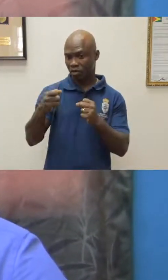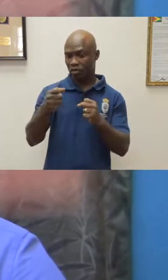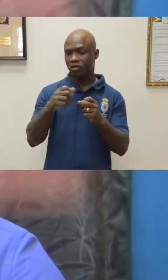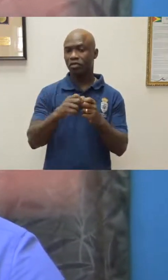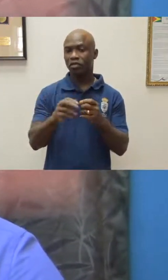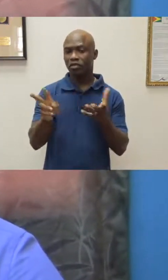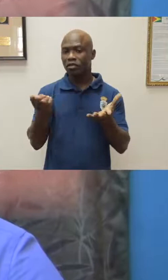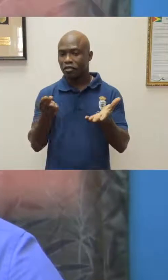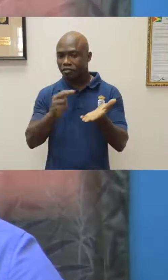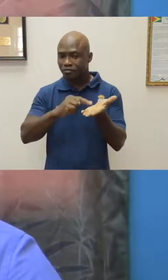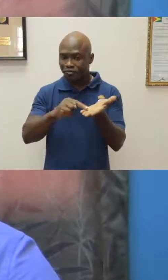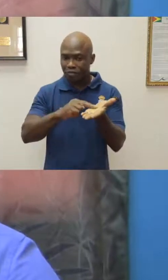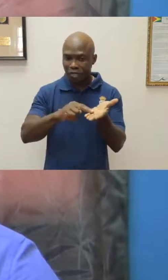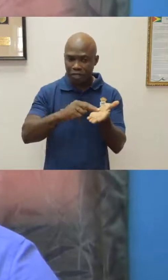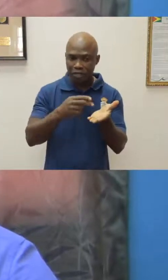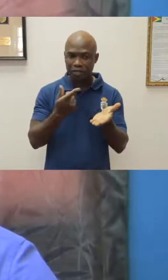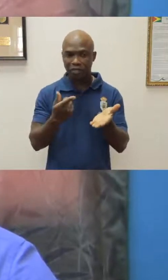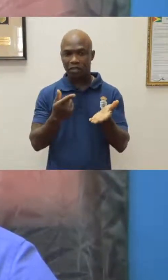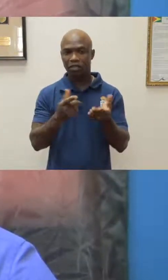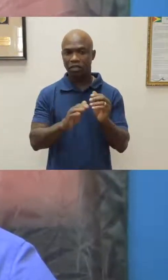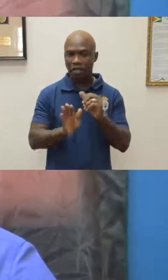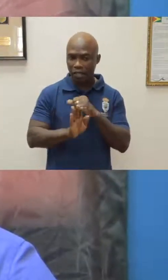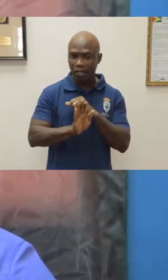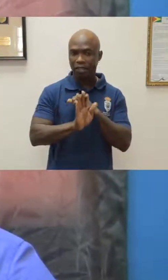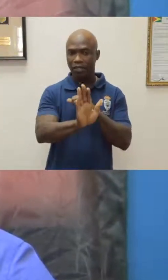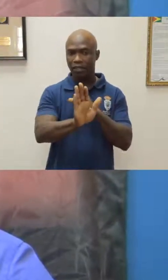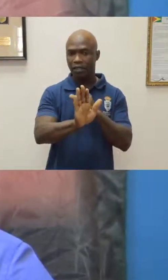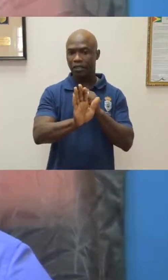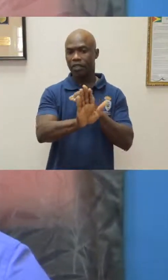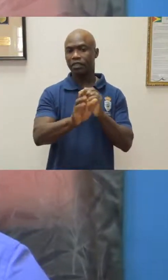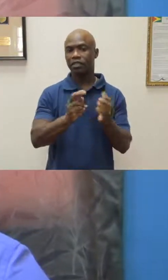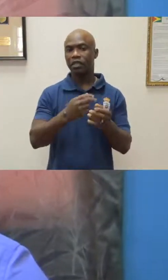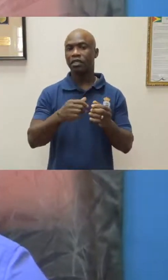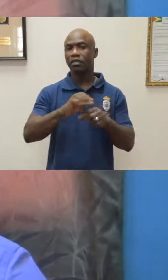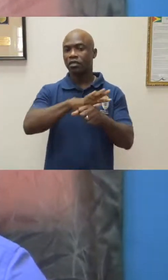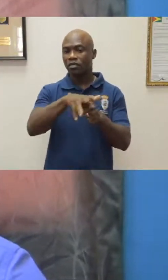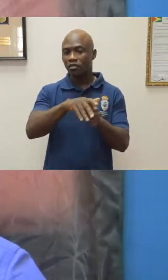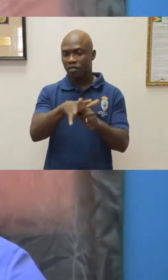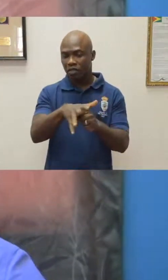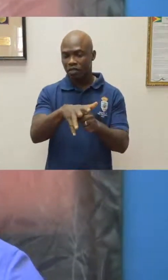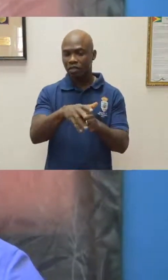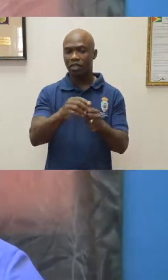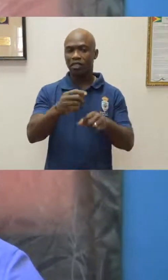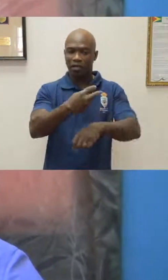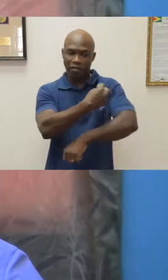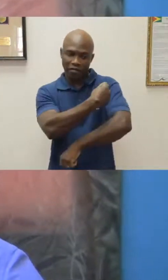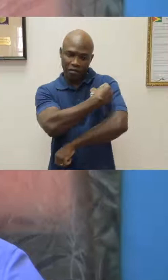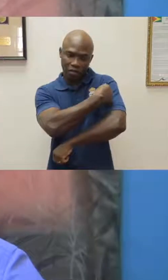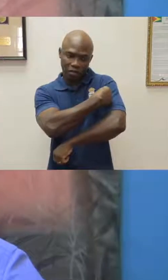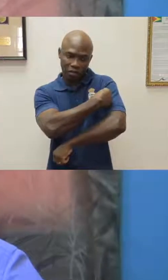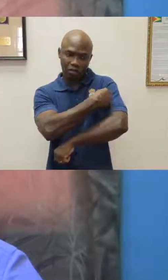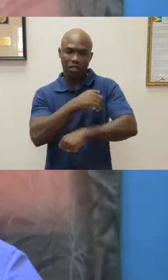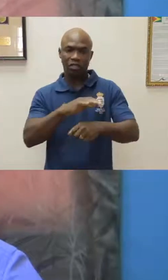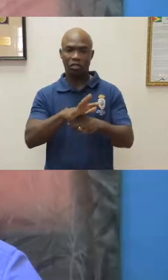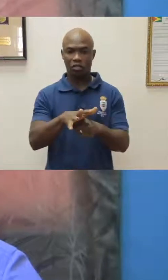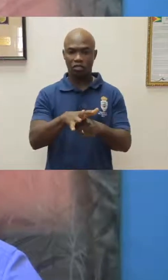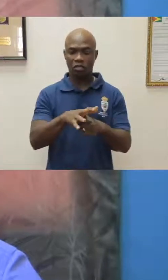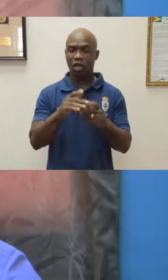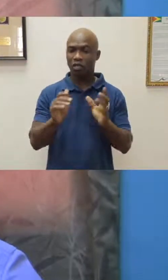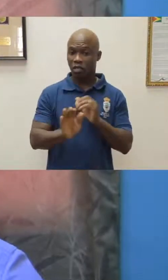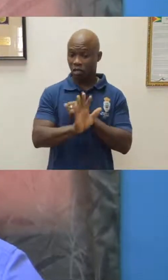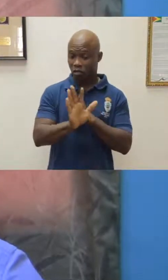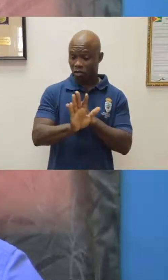medicines with greater efficacy against the virus, vaccines, and even a cure. The countermeasures are public